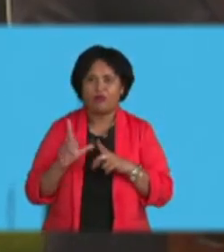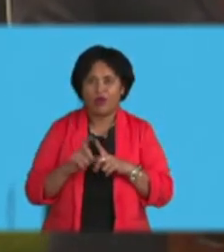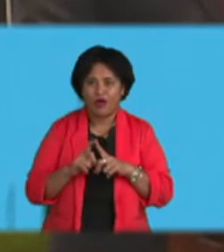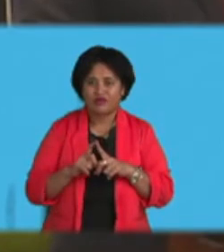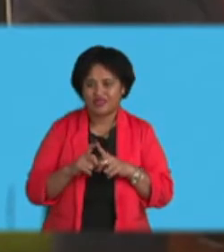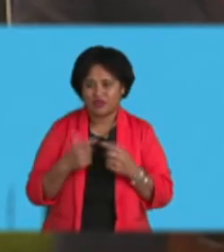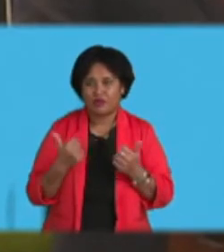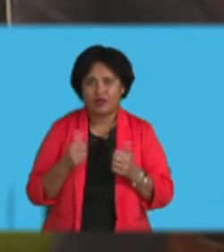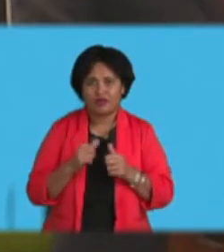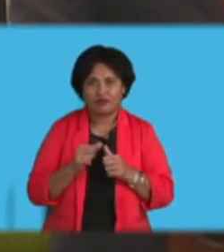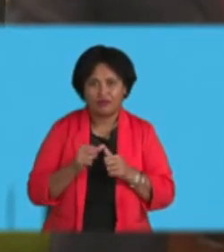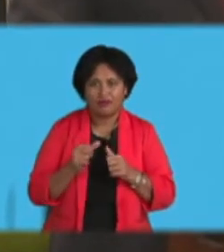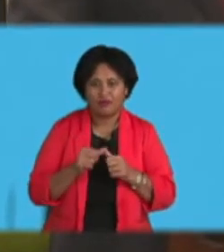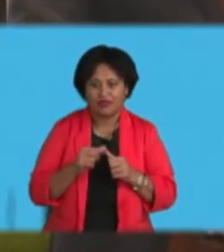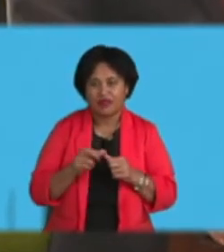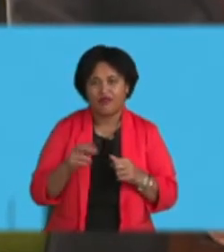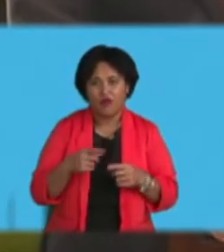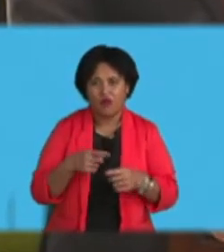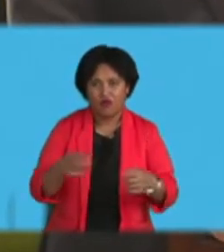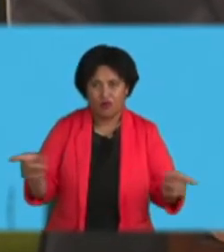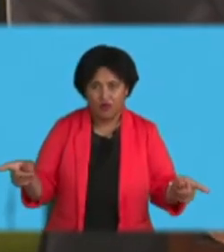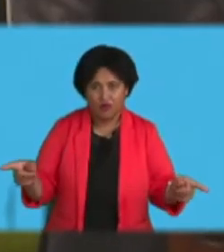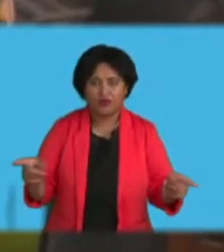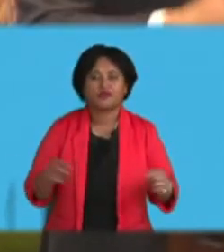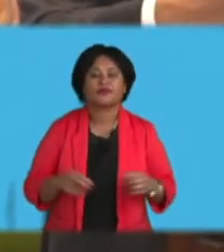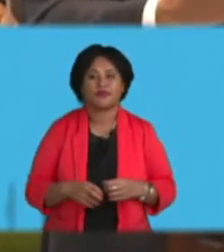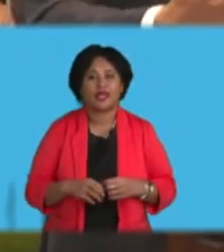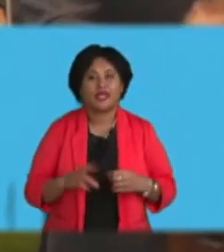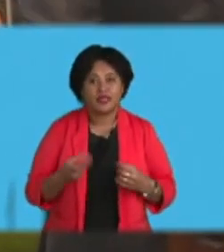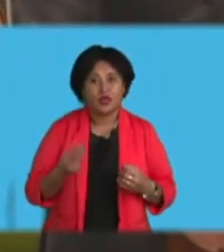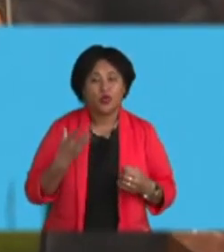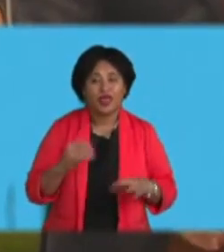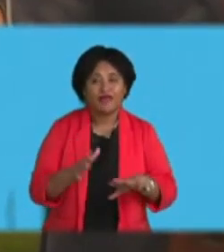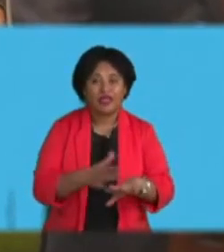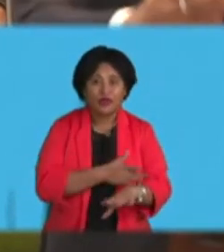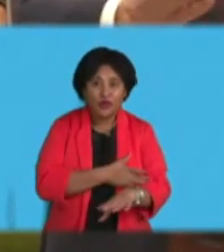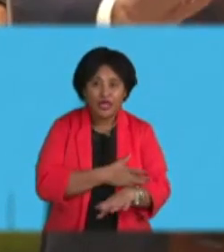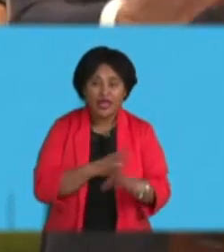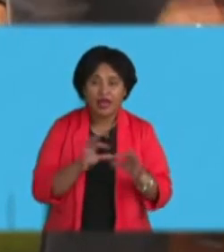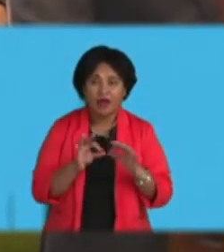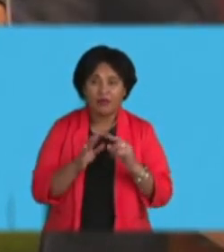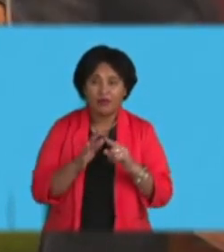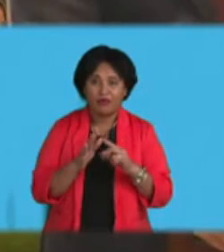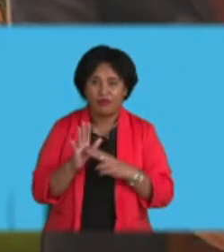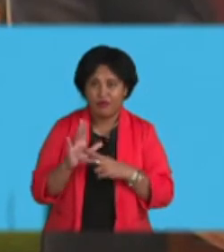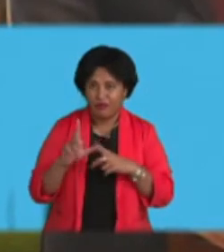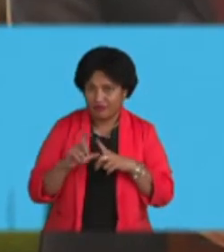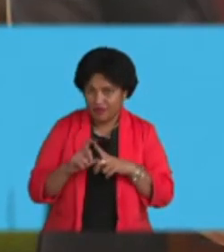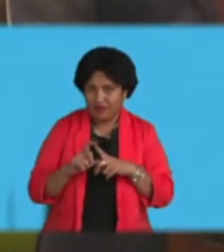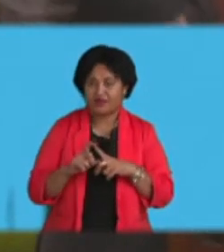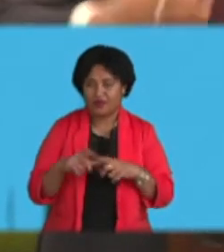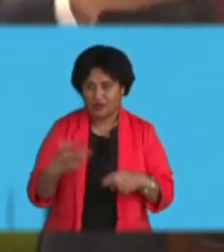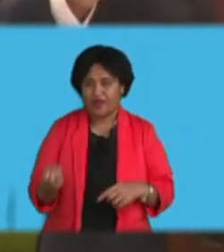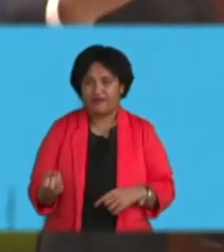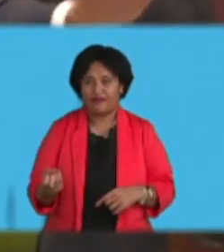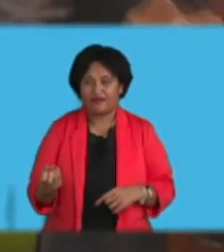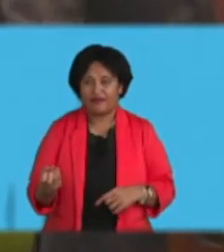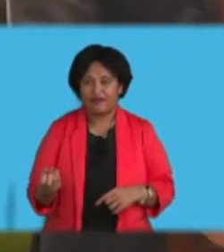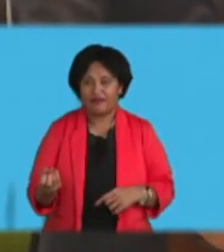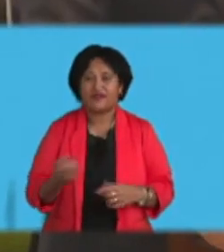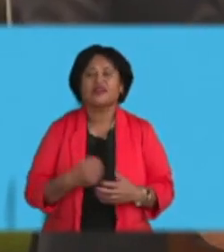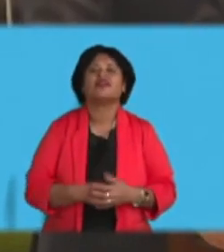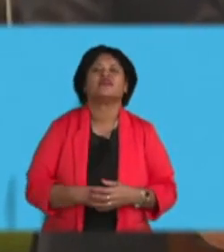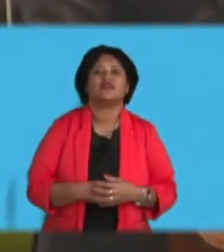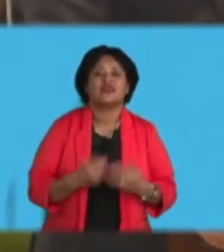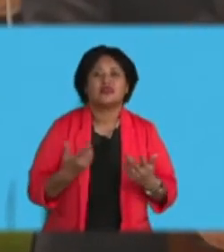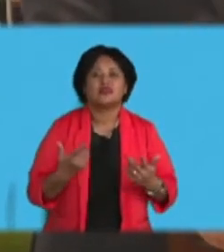position. And of course, in this context, Madam Speaker, we have the green bonds that we have already highlighted. I'll be issuing a statement on that as to how it's going to be